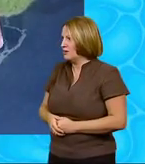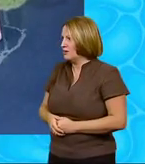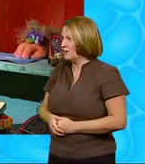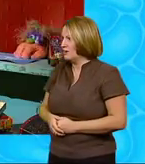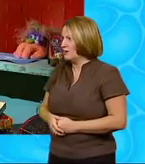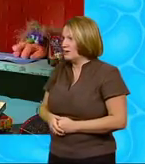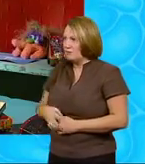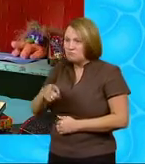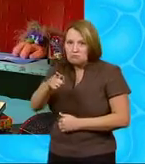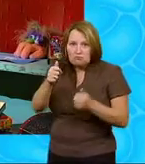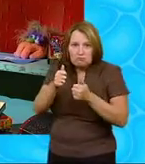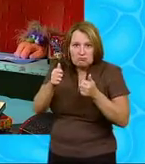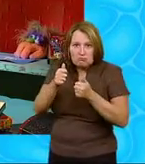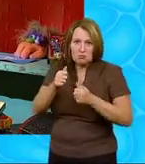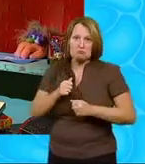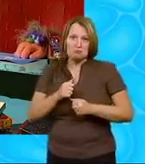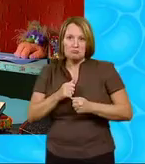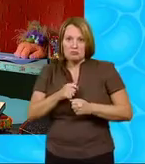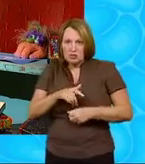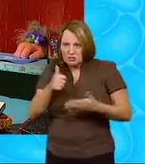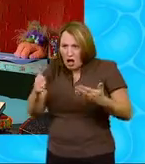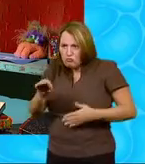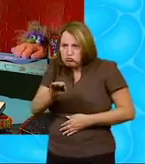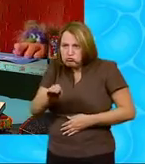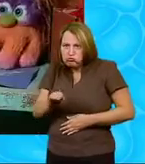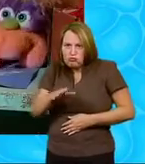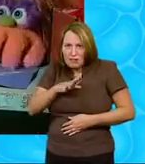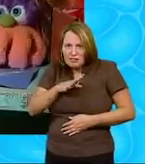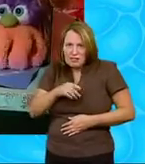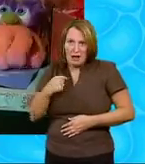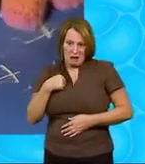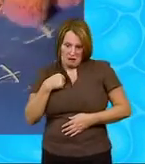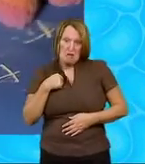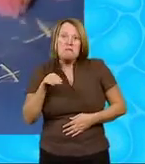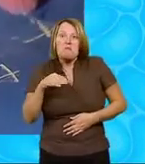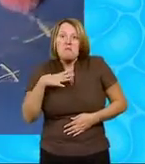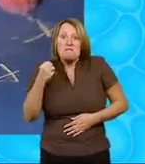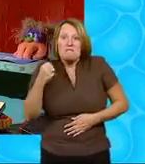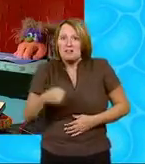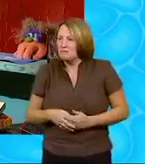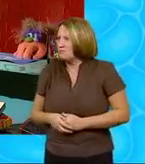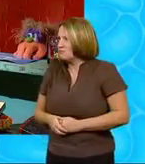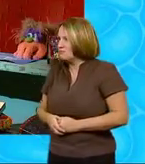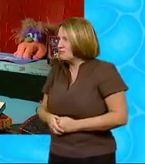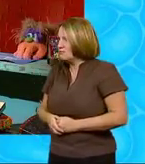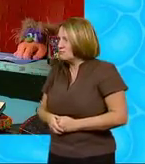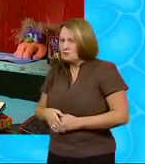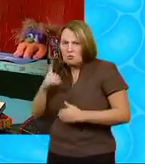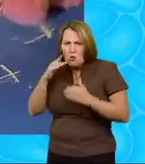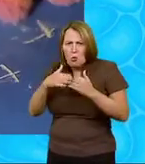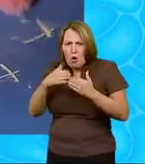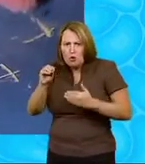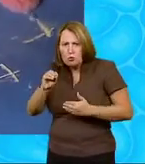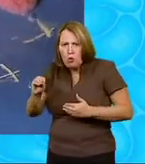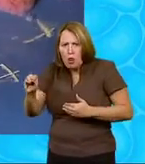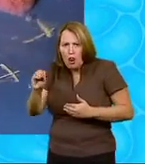Are you done, Dib Dab? Yeah. You've smudged it a bit already. No, have I? Yeah, a little bit. Do you want cotton wool for smudgy time?